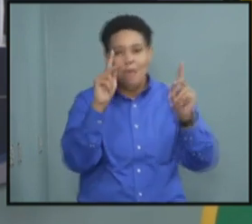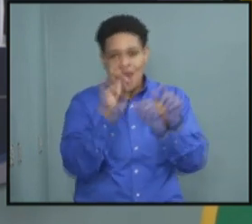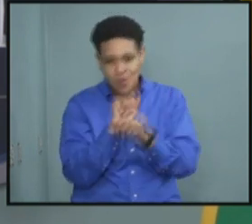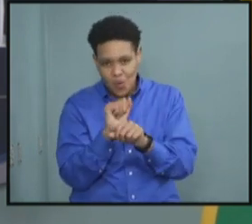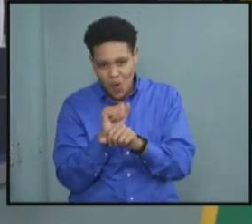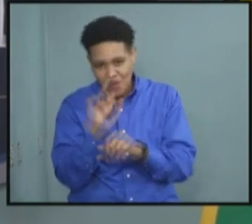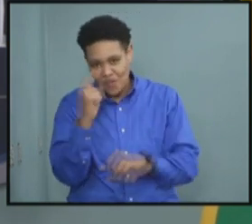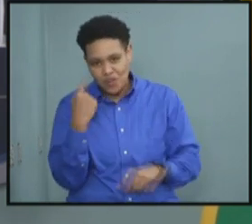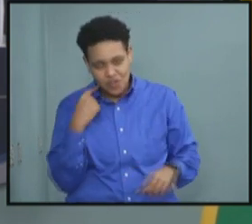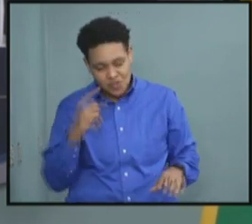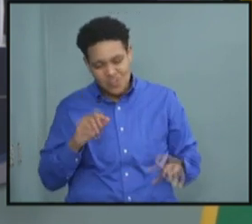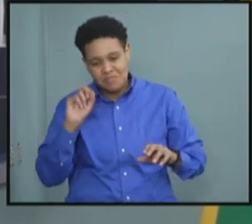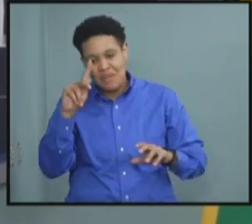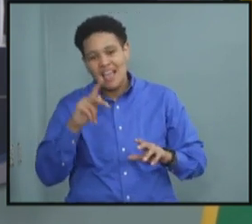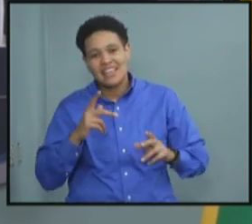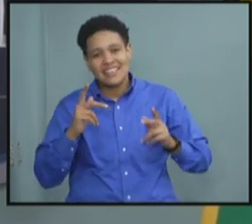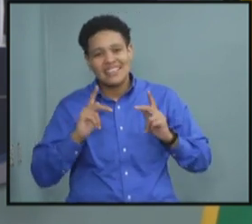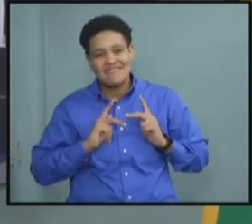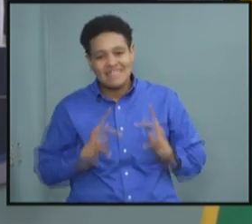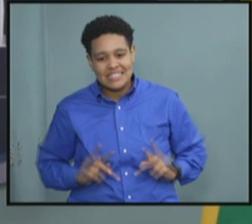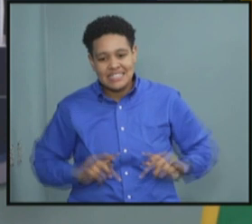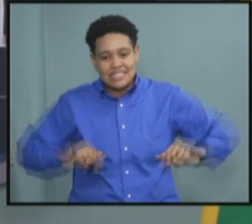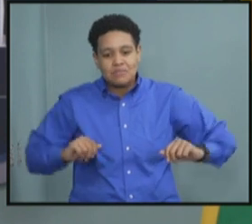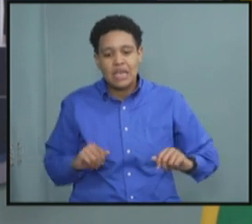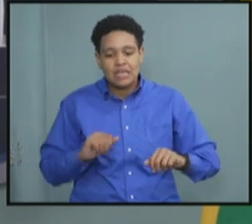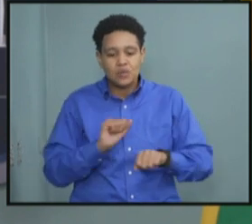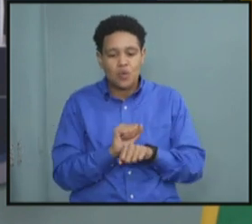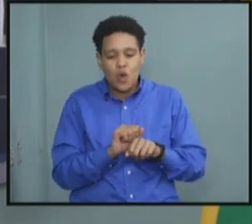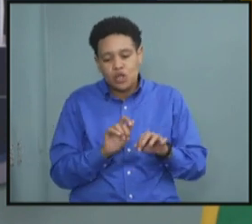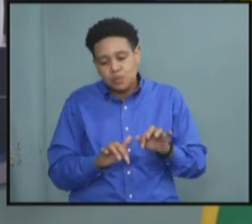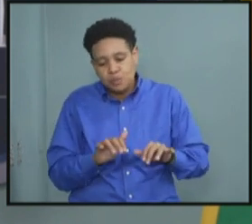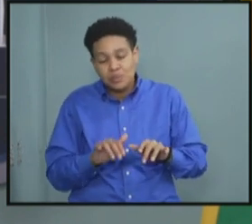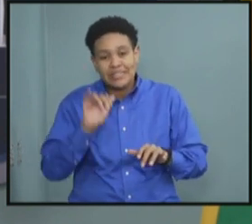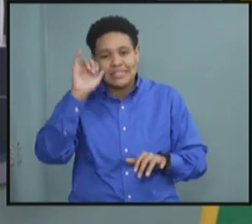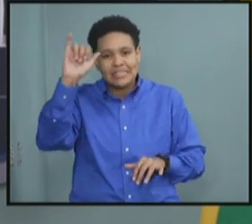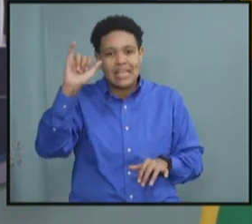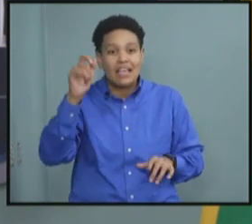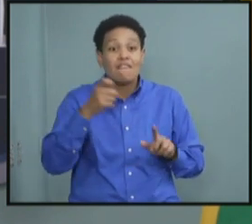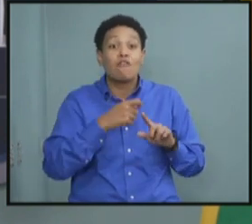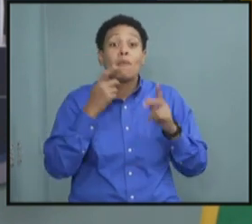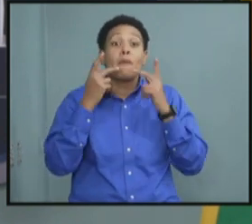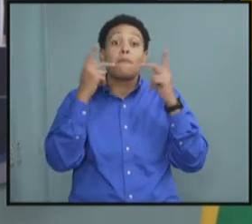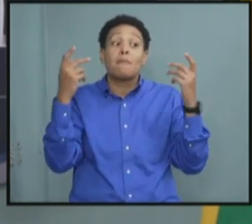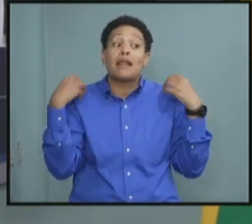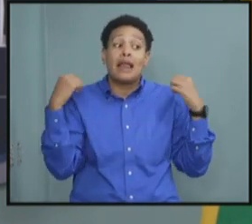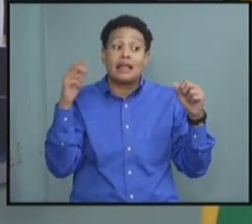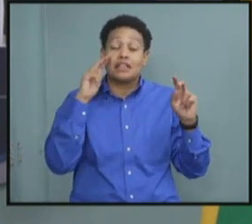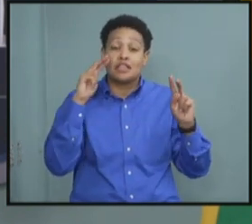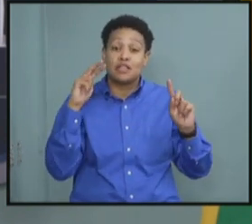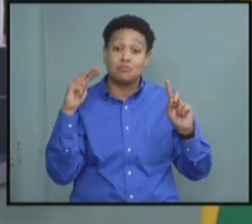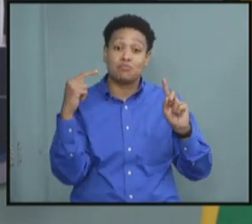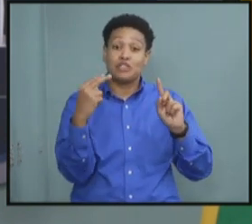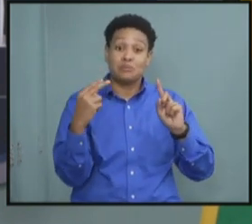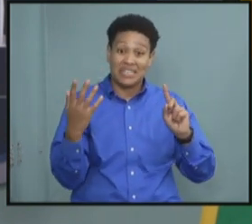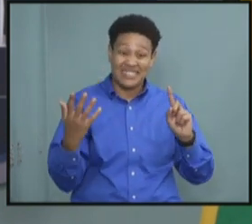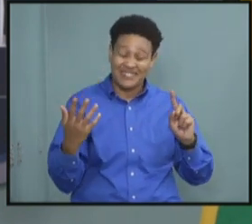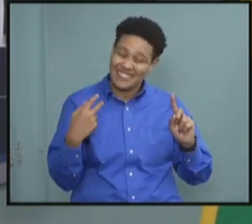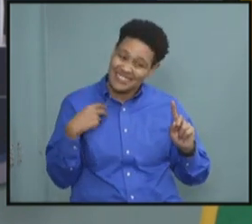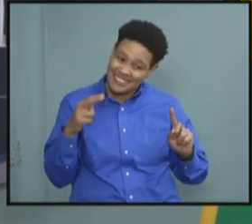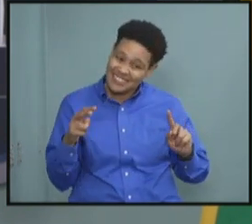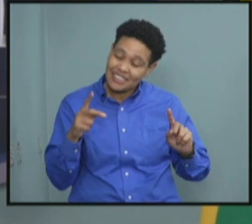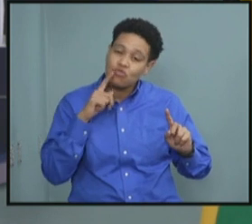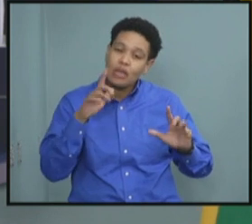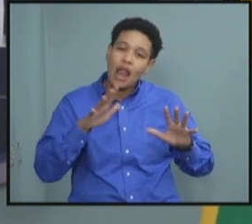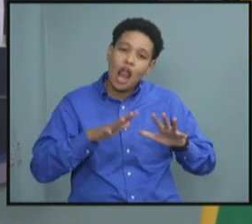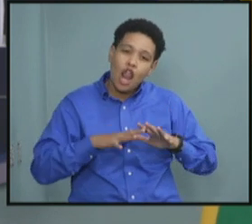work, to their physical space where they would normally work. And from a public health perspective, there is a